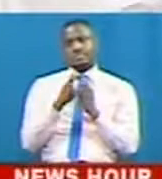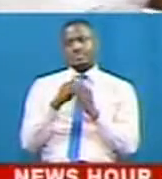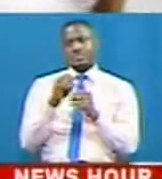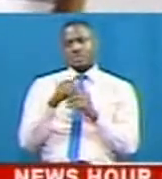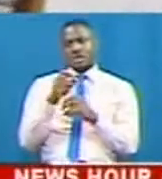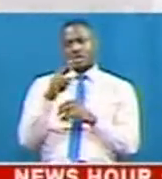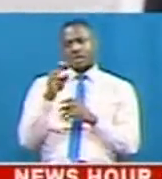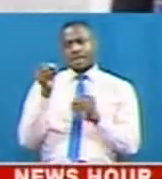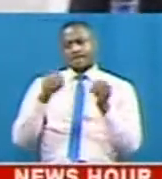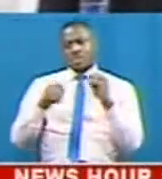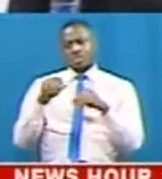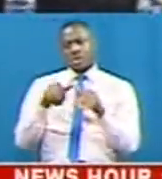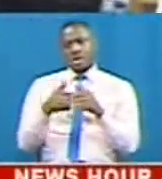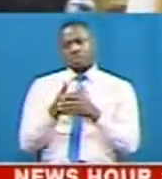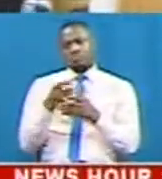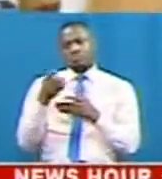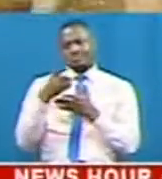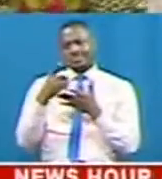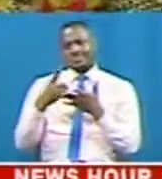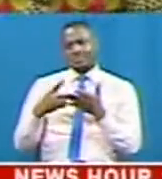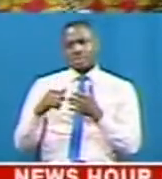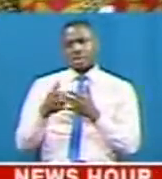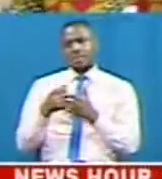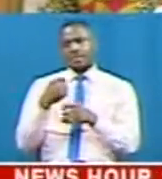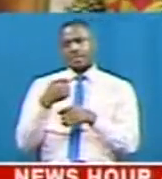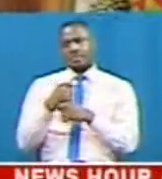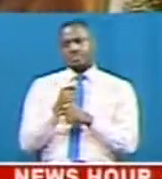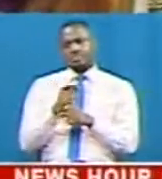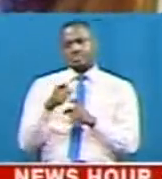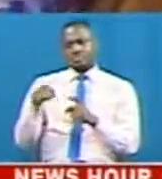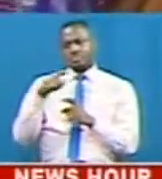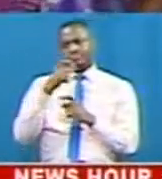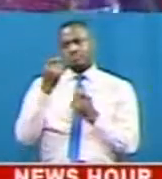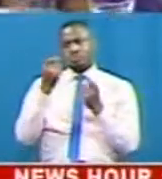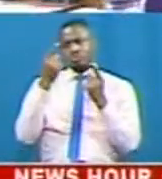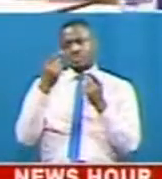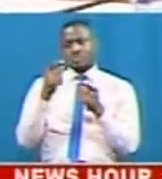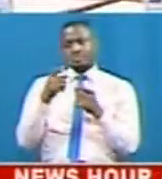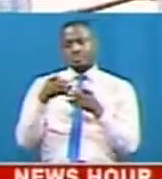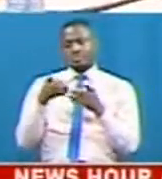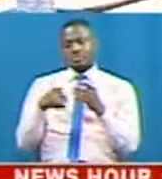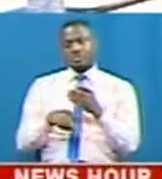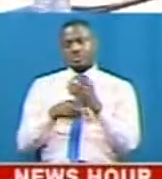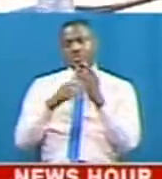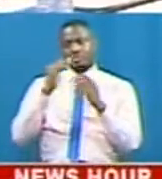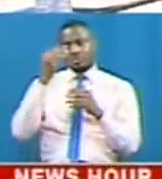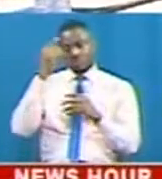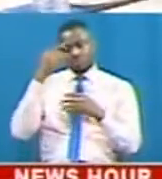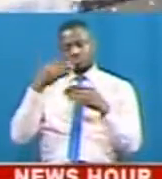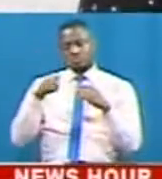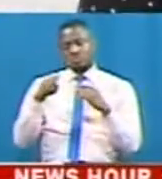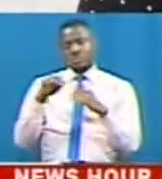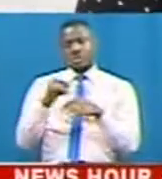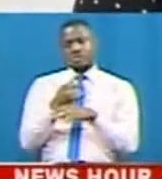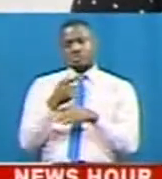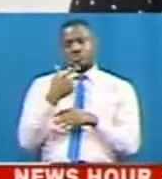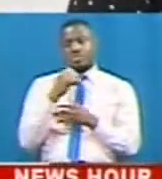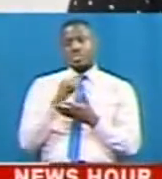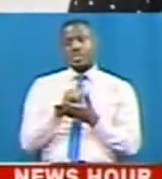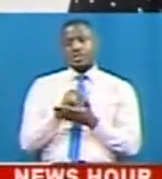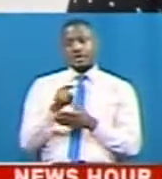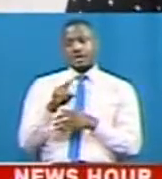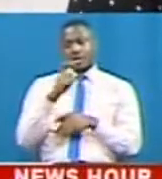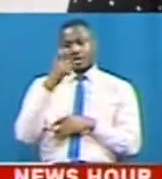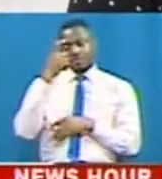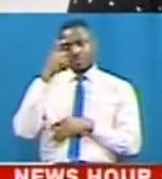for input on the portal design and its user-friendliness. Deputy Minister for Trade and Industry, Mr. Roberta Hunkan-Lindsay, said